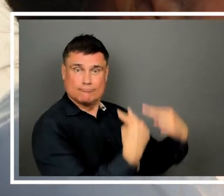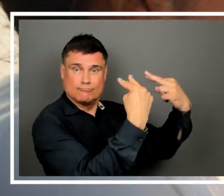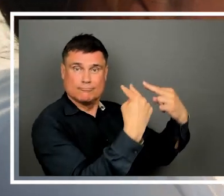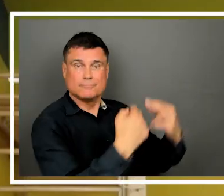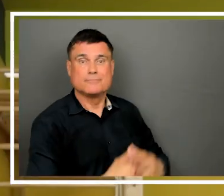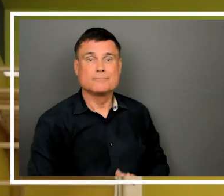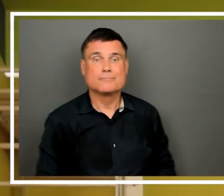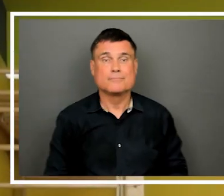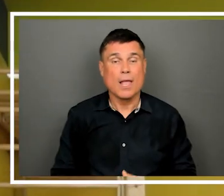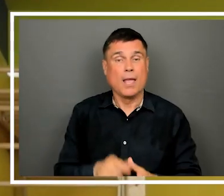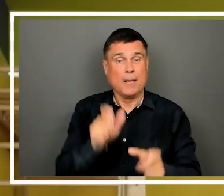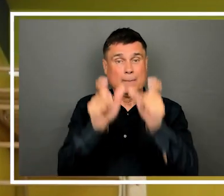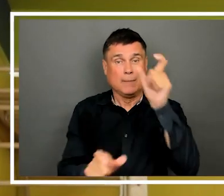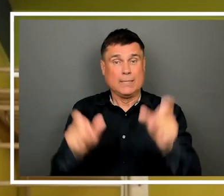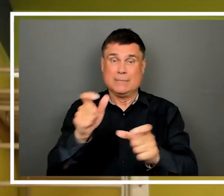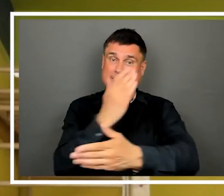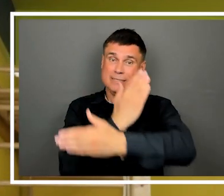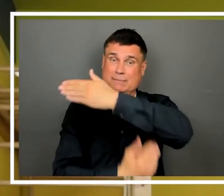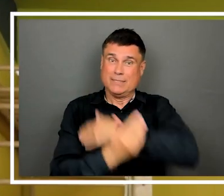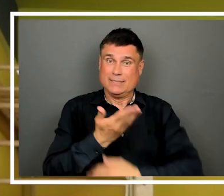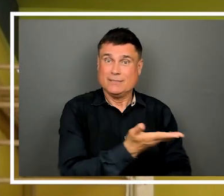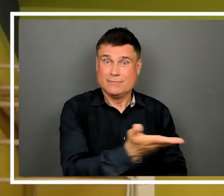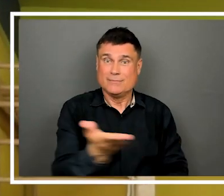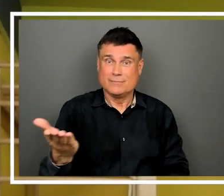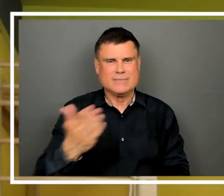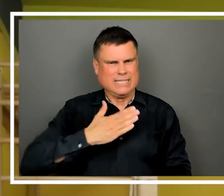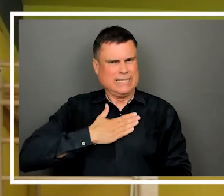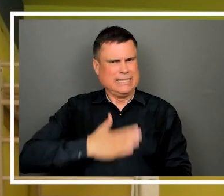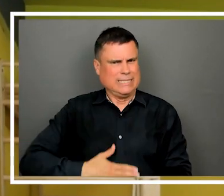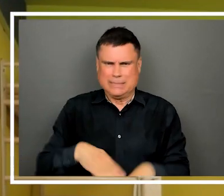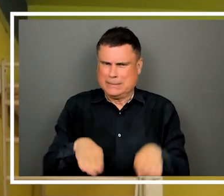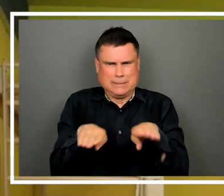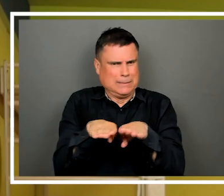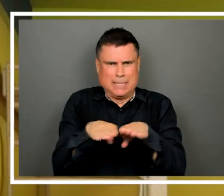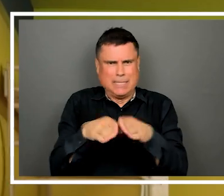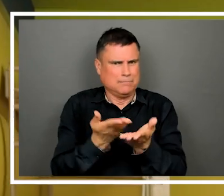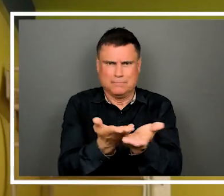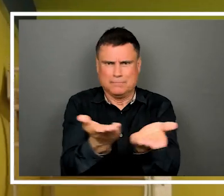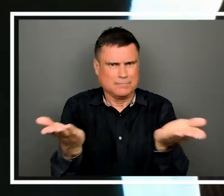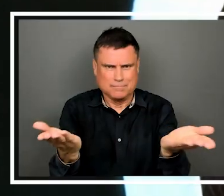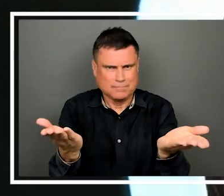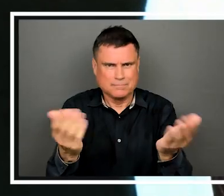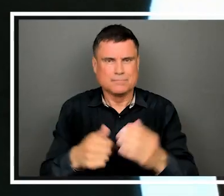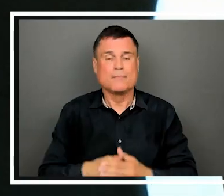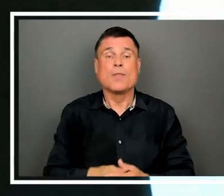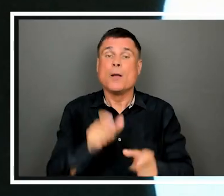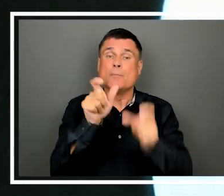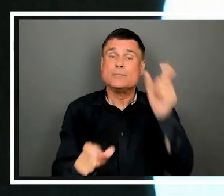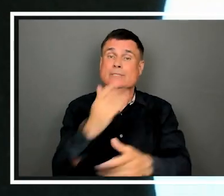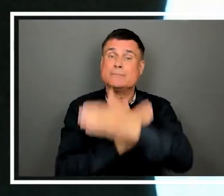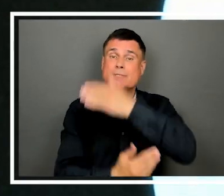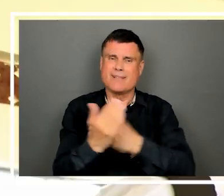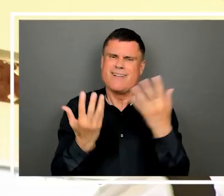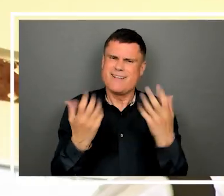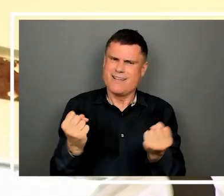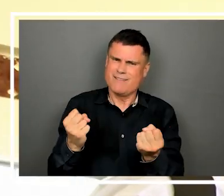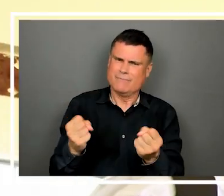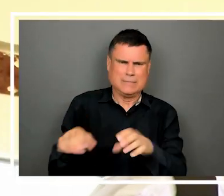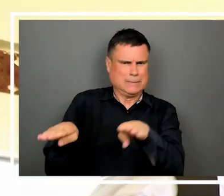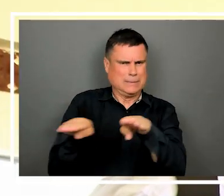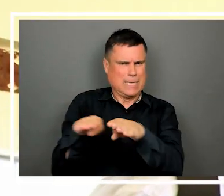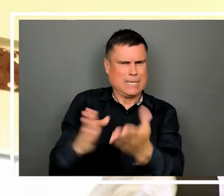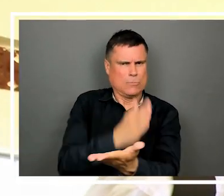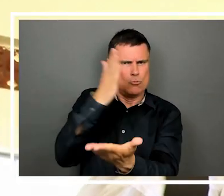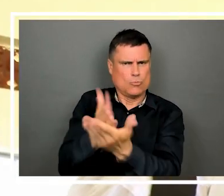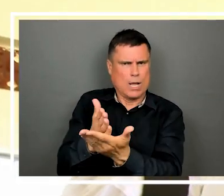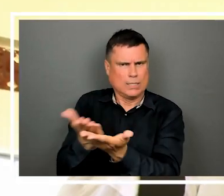checkup. Persons with disabilities need all these products and services, and persons with disabilities have the same